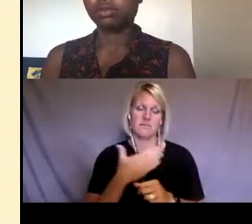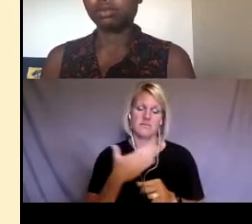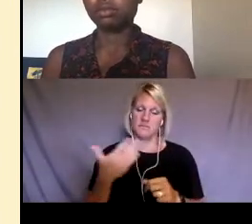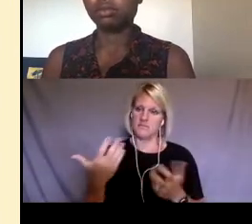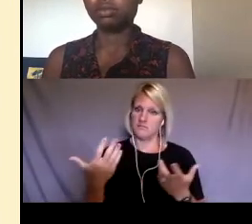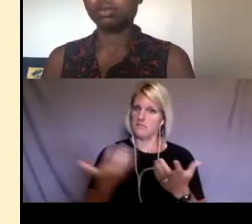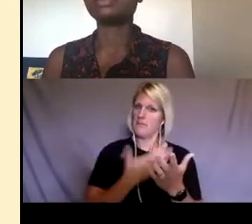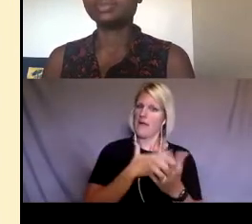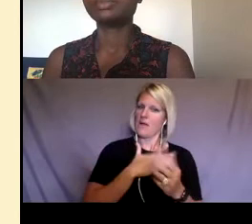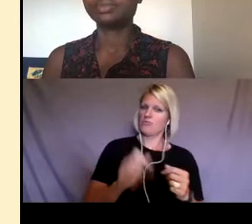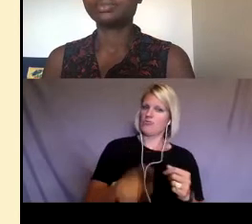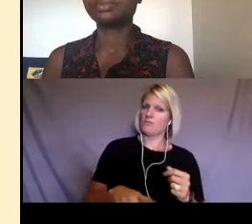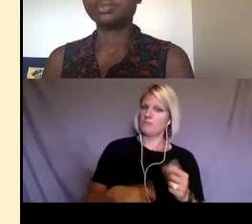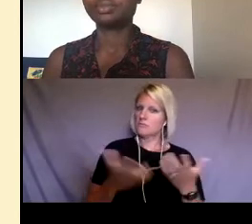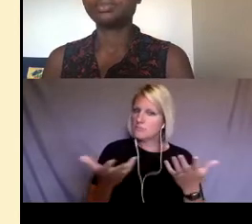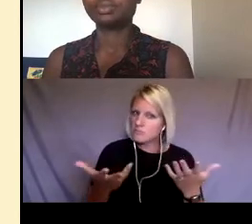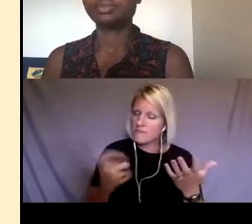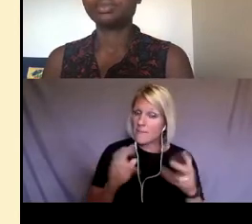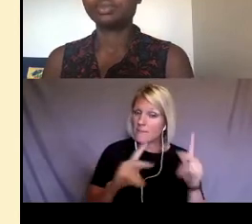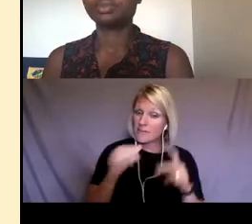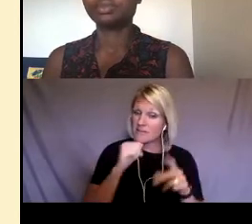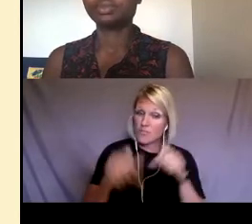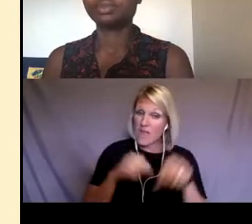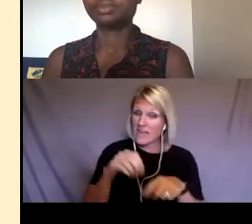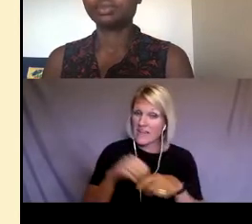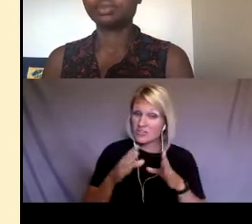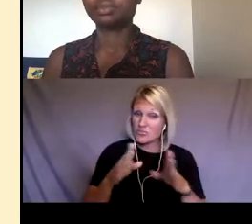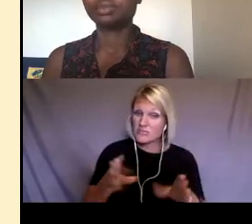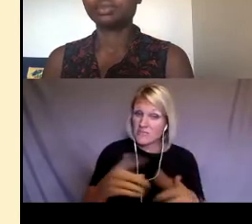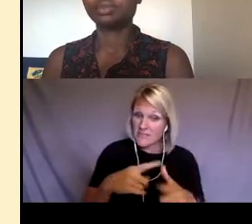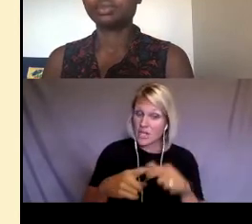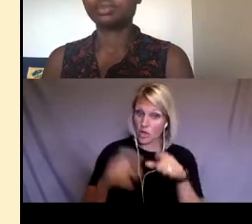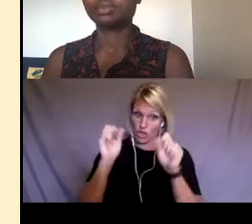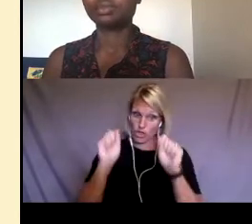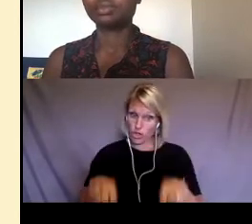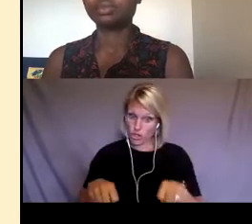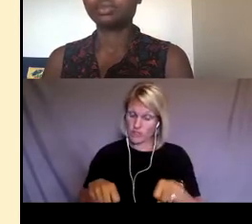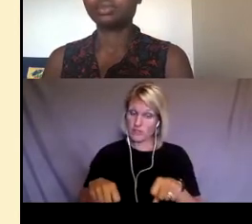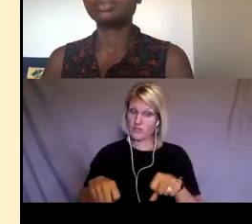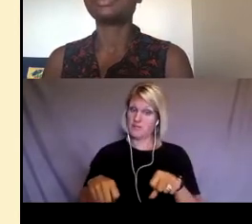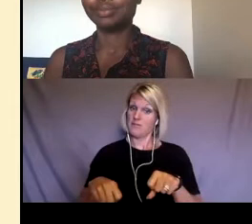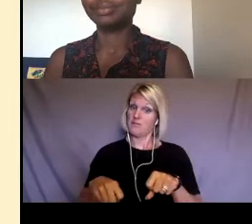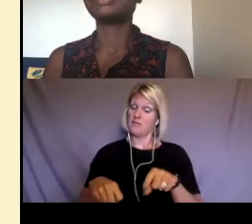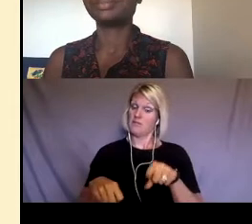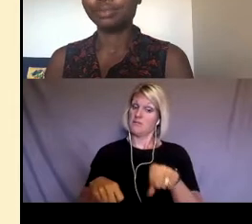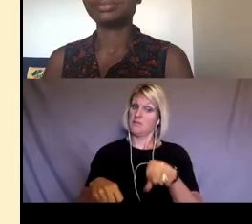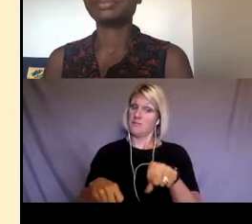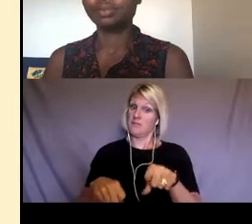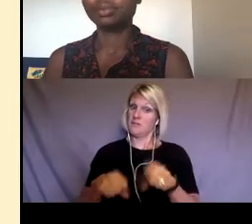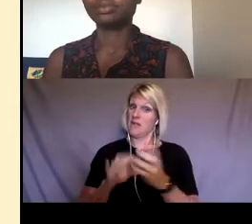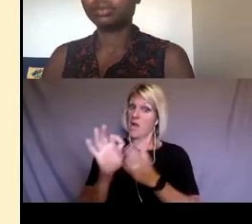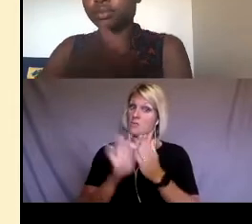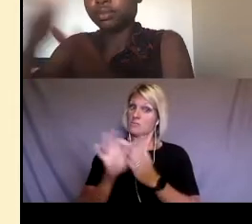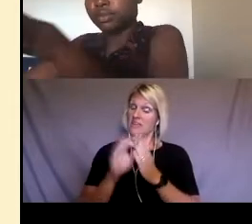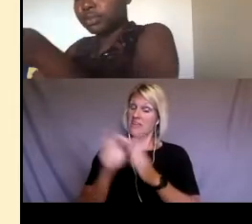my question is, if people are not riding in the street, if this was measuring in the street, like in a bike lane, what if people are